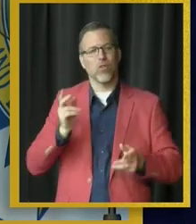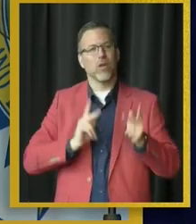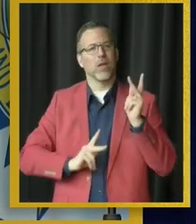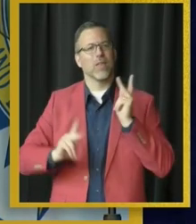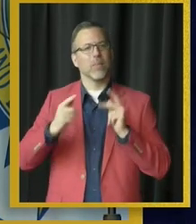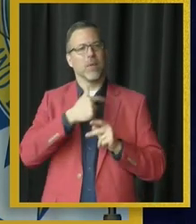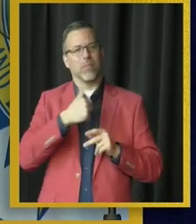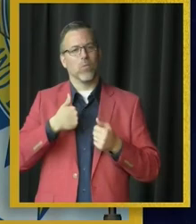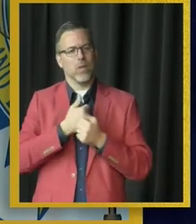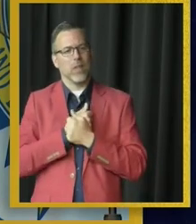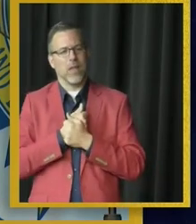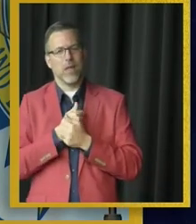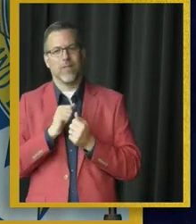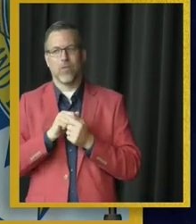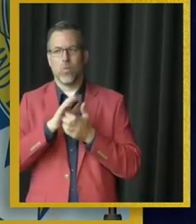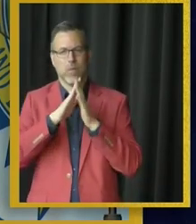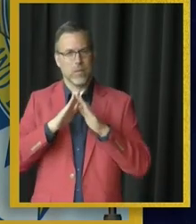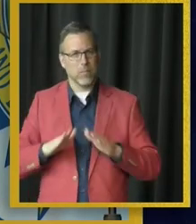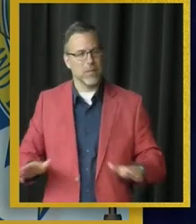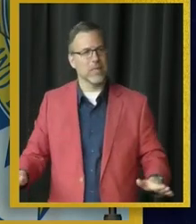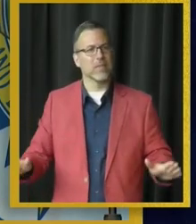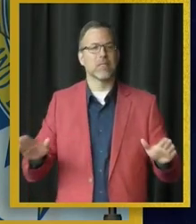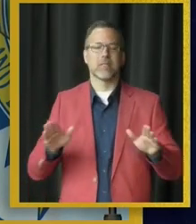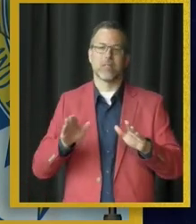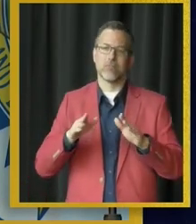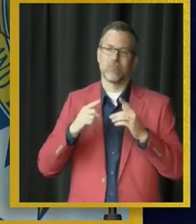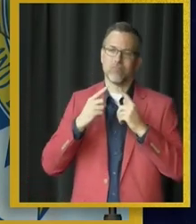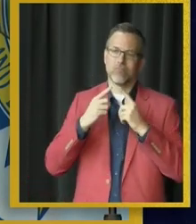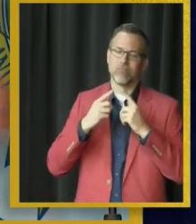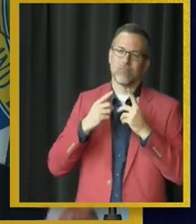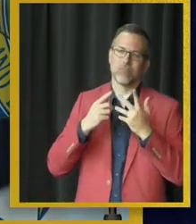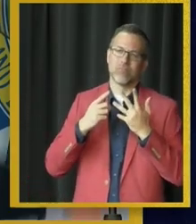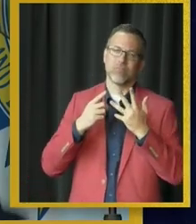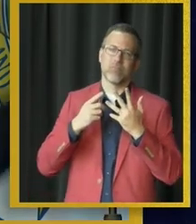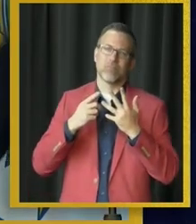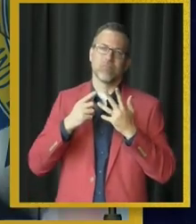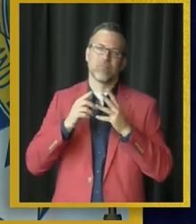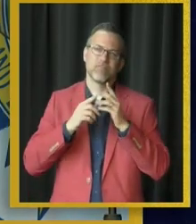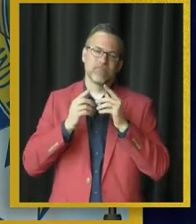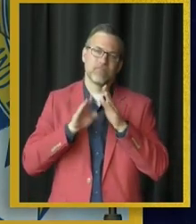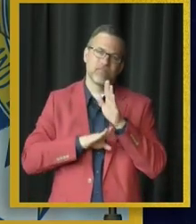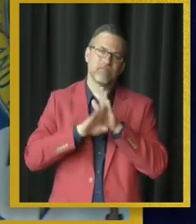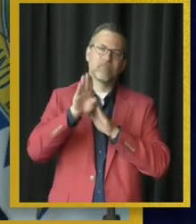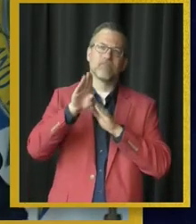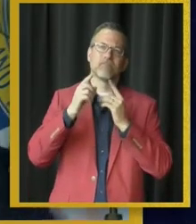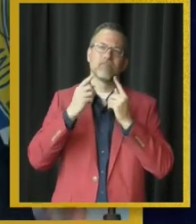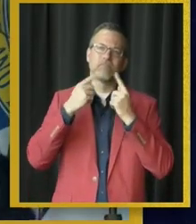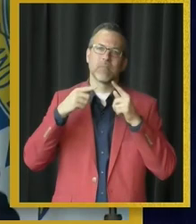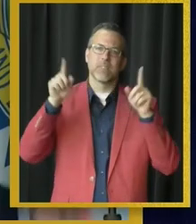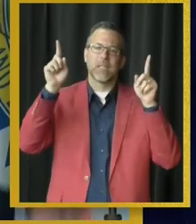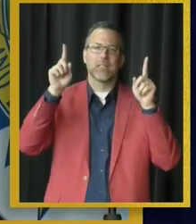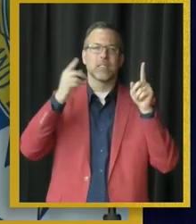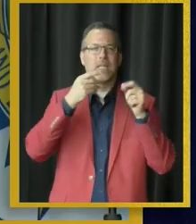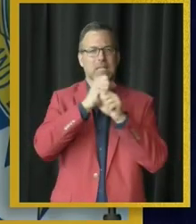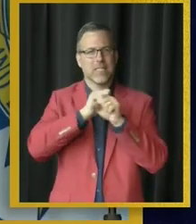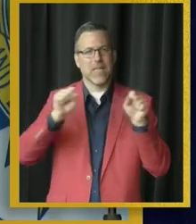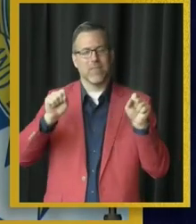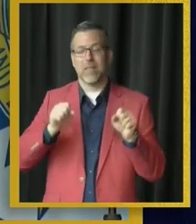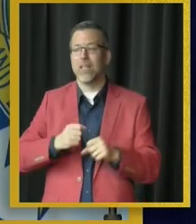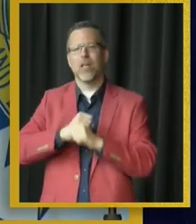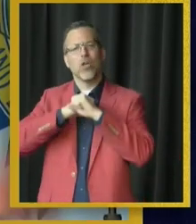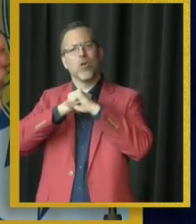with peace and prosperity and safety. Protect this school and those who will learn in